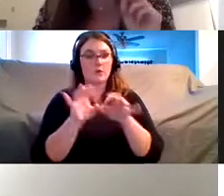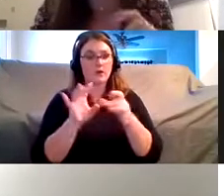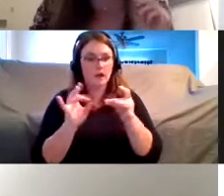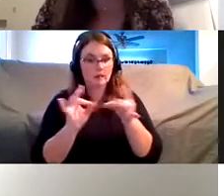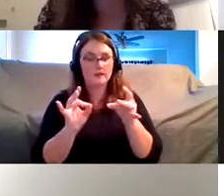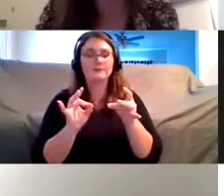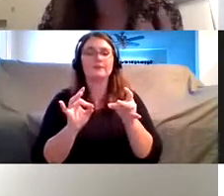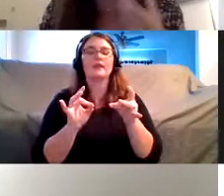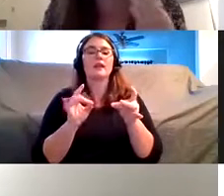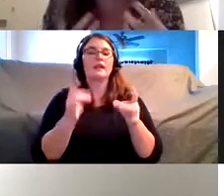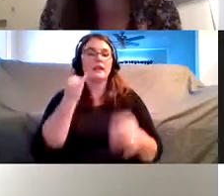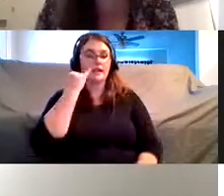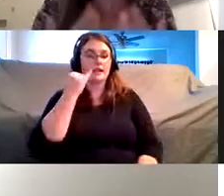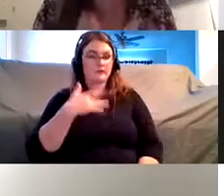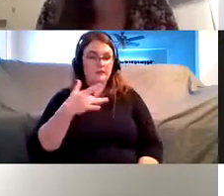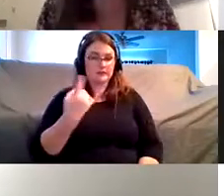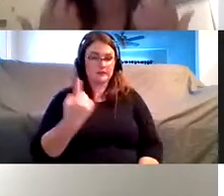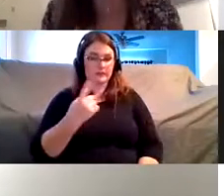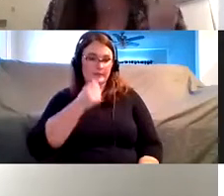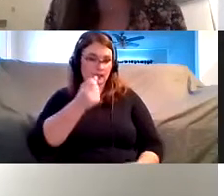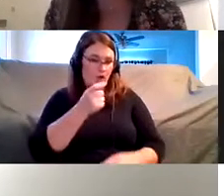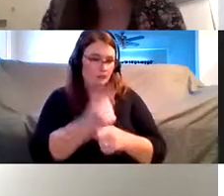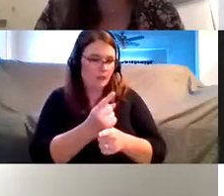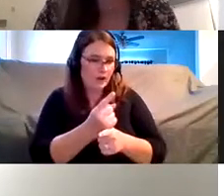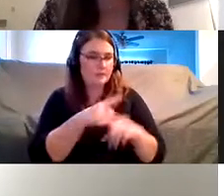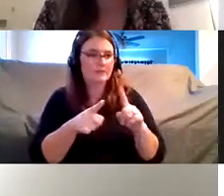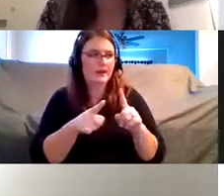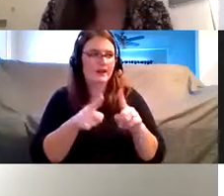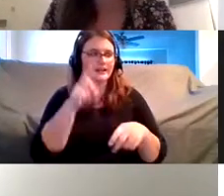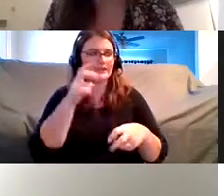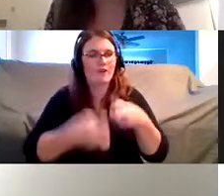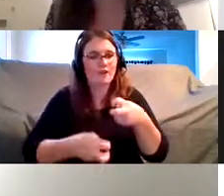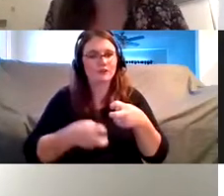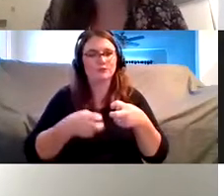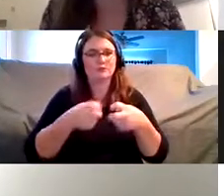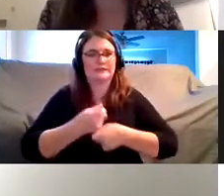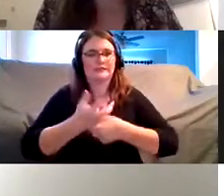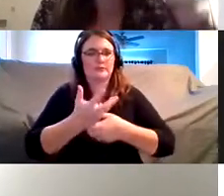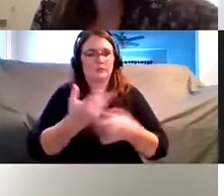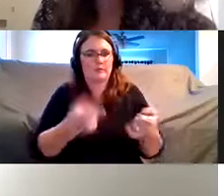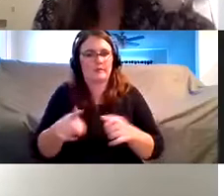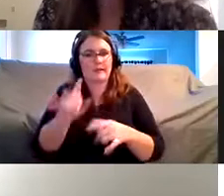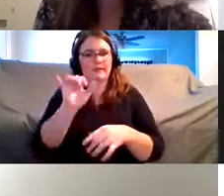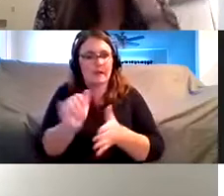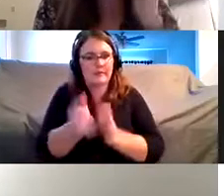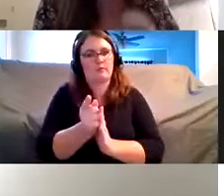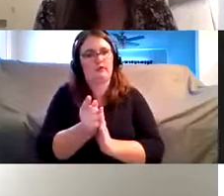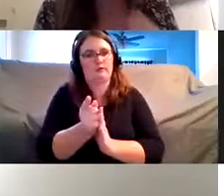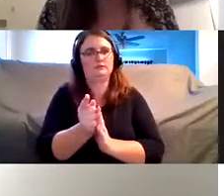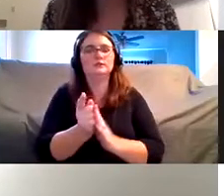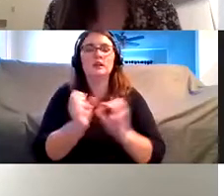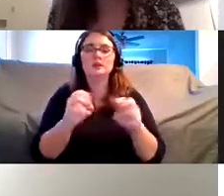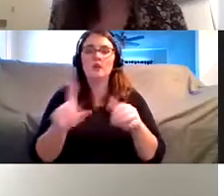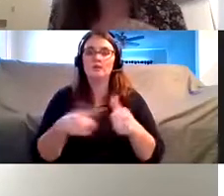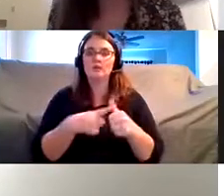is not right, but it's difficult to express what's going on that moment, right? So the first one I had was when I tried to get